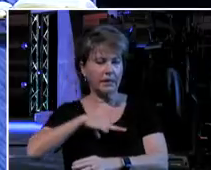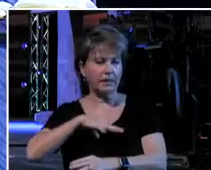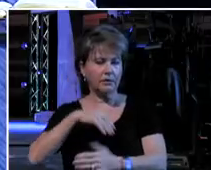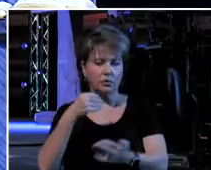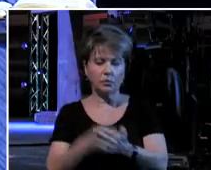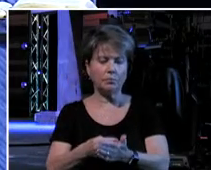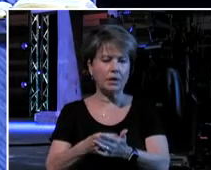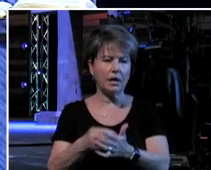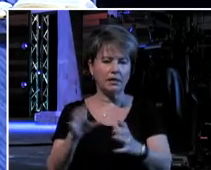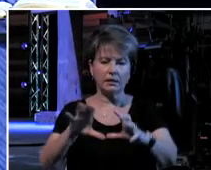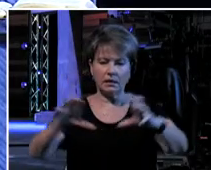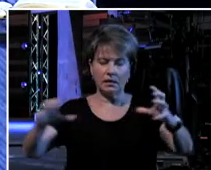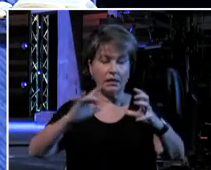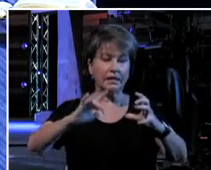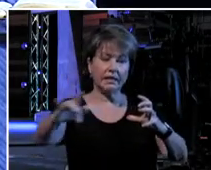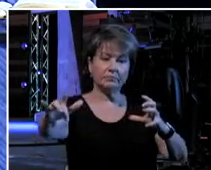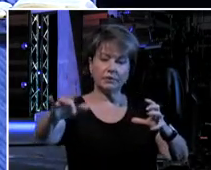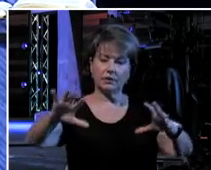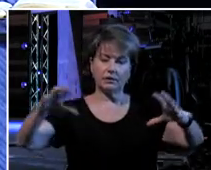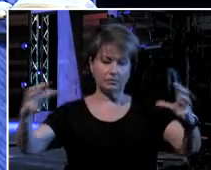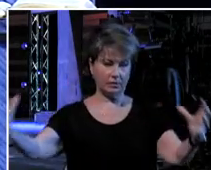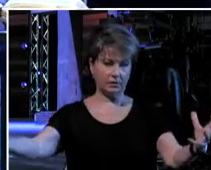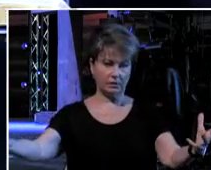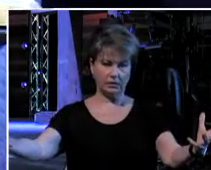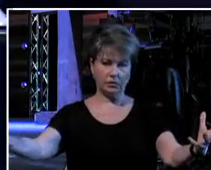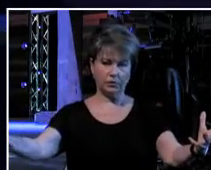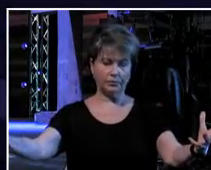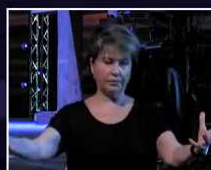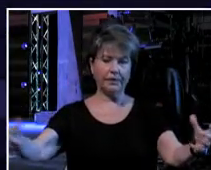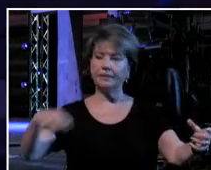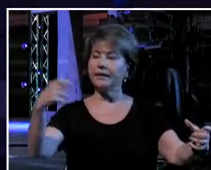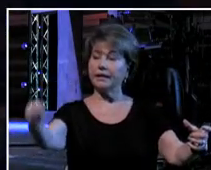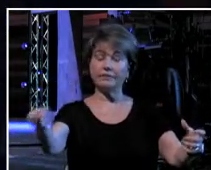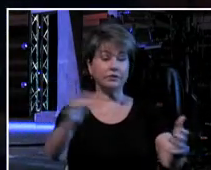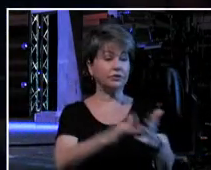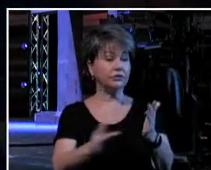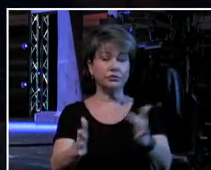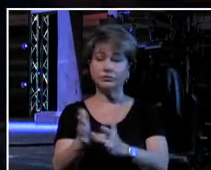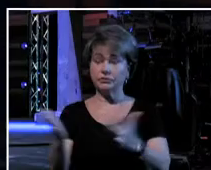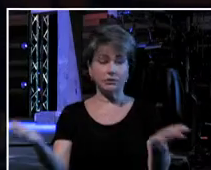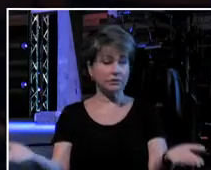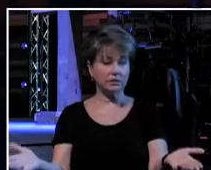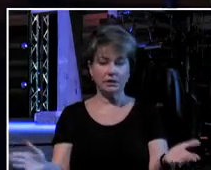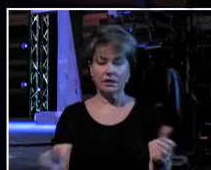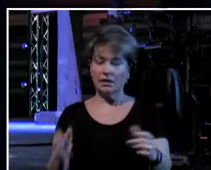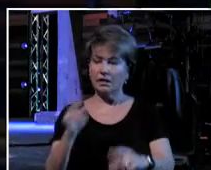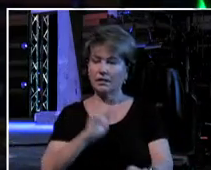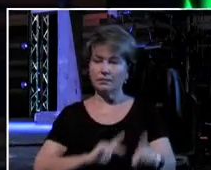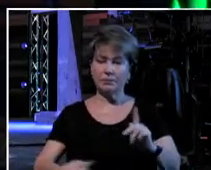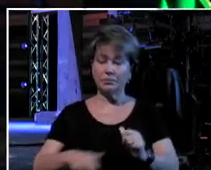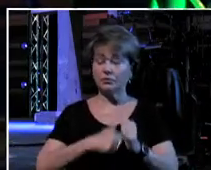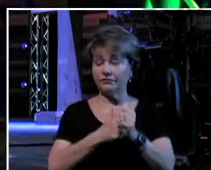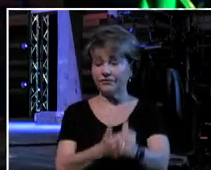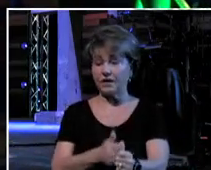tomb where nothing had ever been laid in it, and gave it to Jesus. And his followers came,